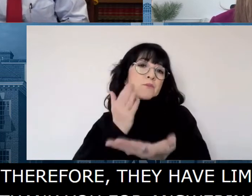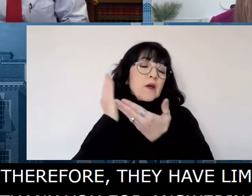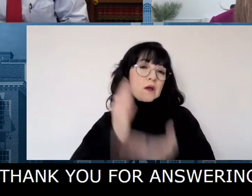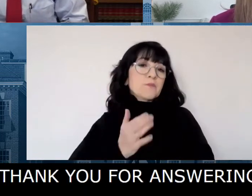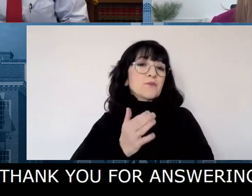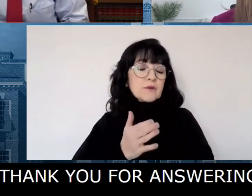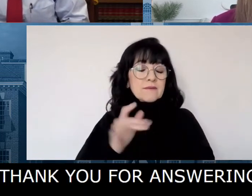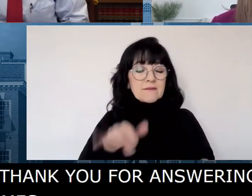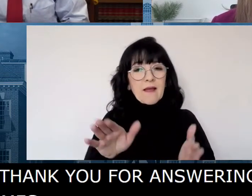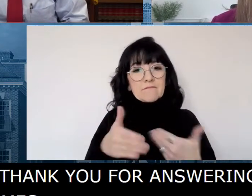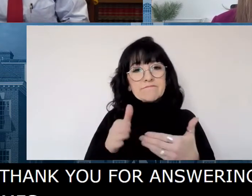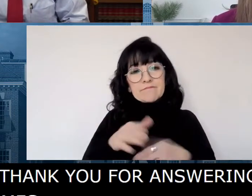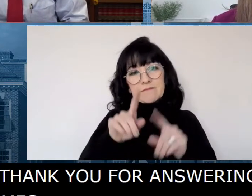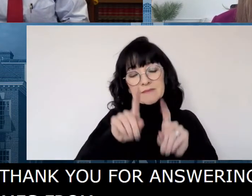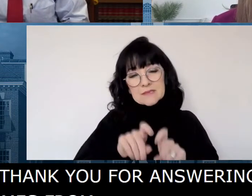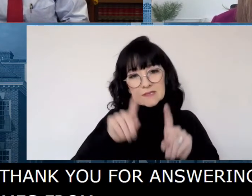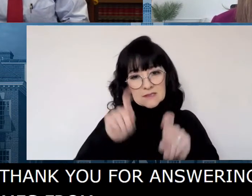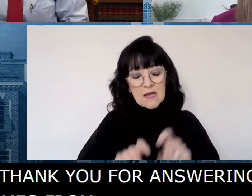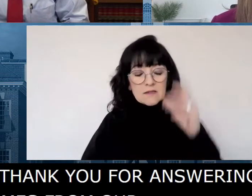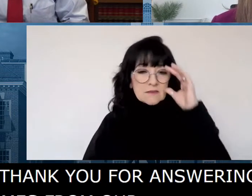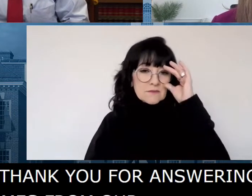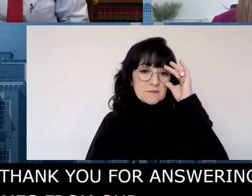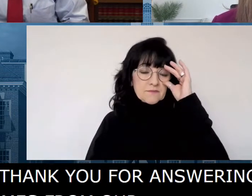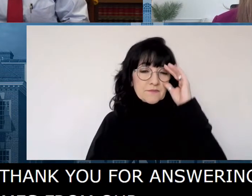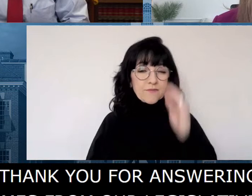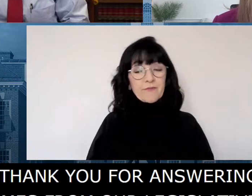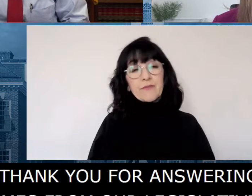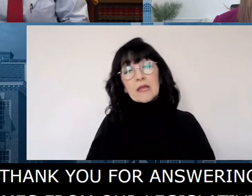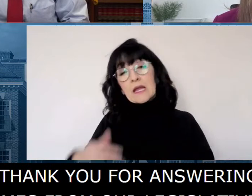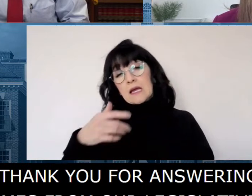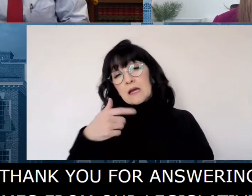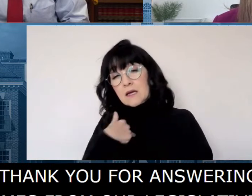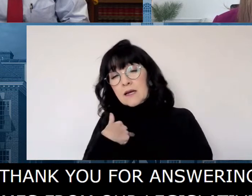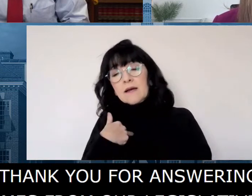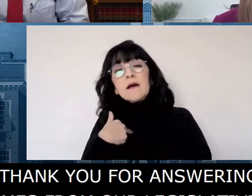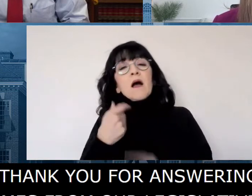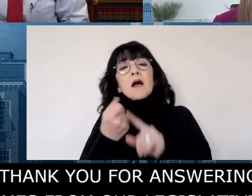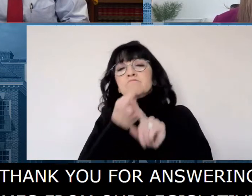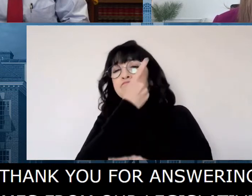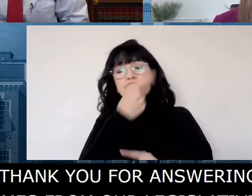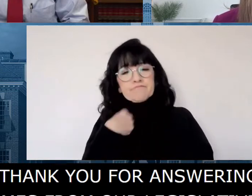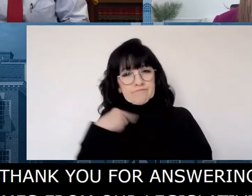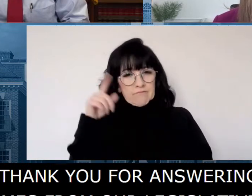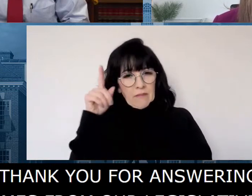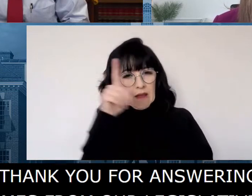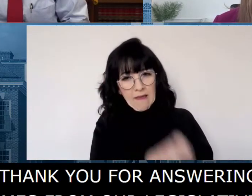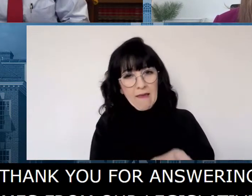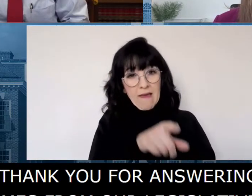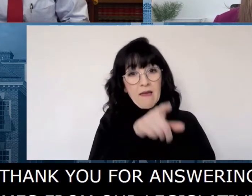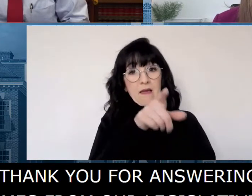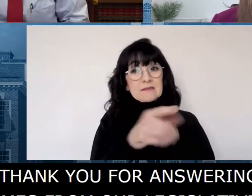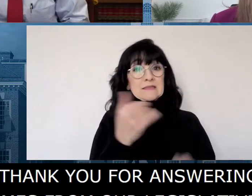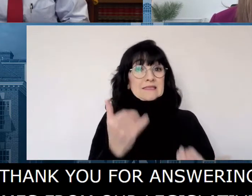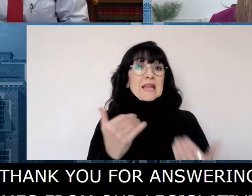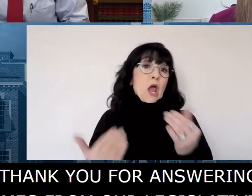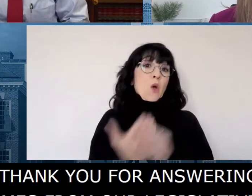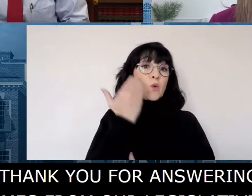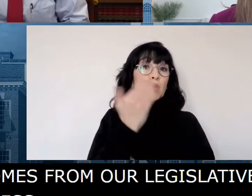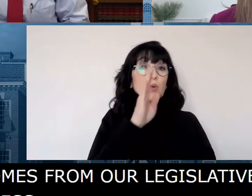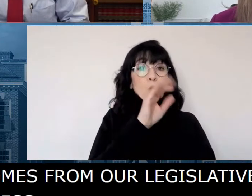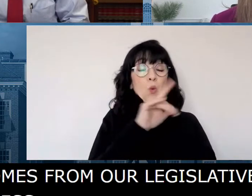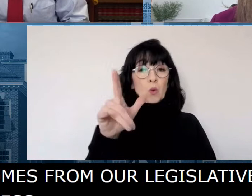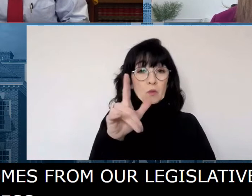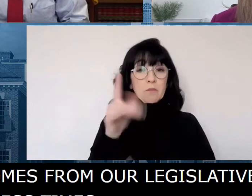office here at Delaware Business Times. Governor, has your stance on marijuana legalization changed at this point since there is a new bill progressing through the